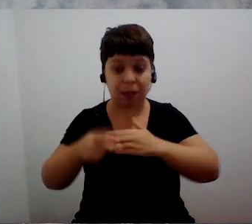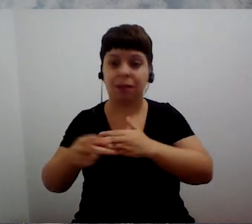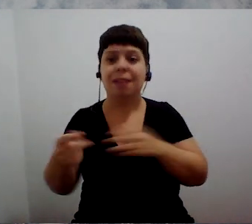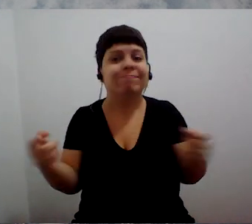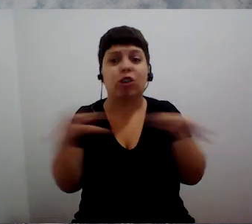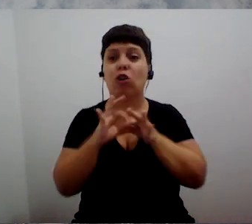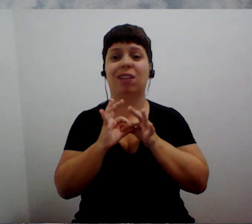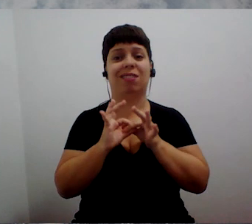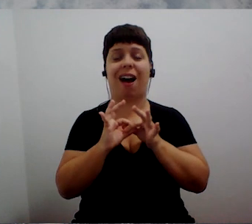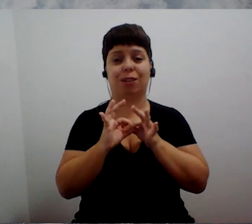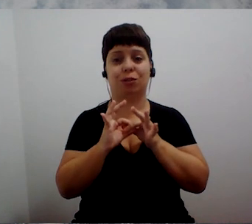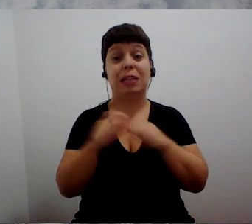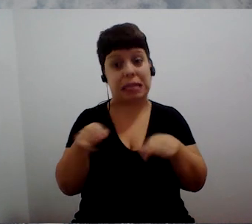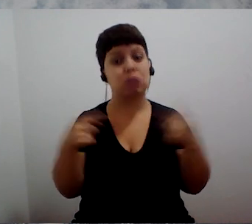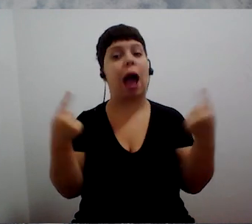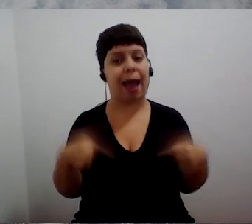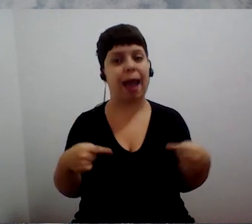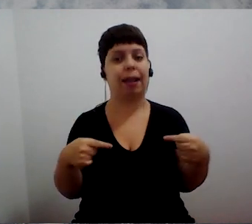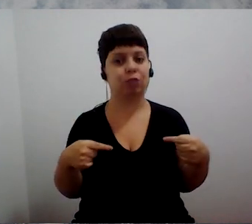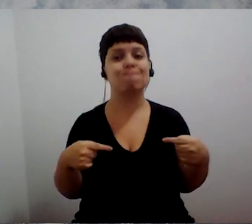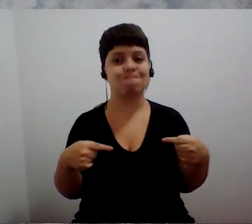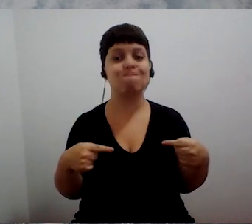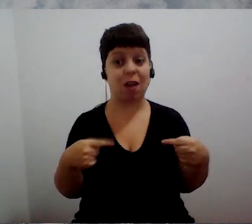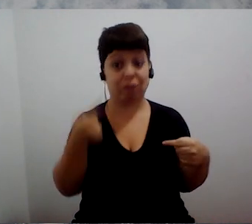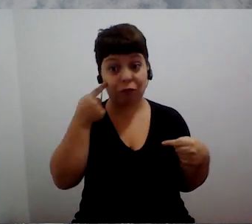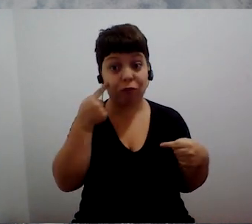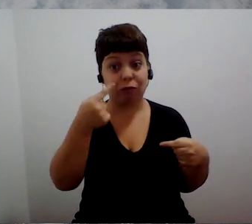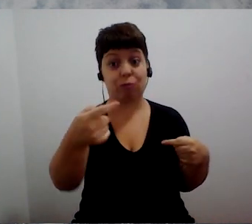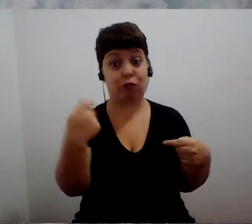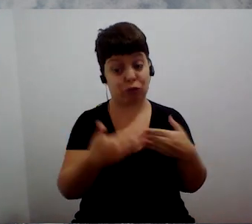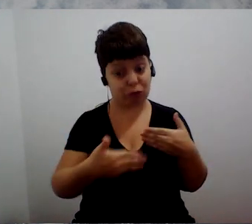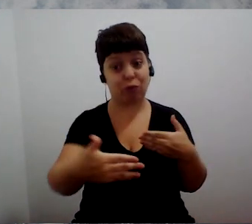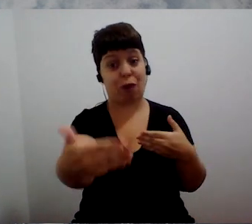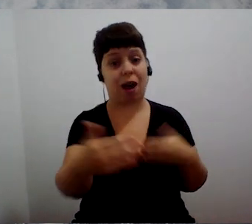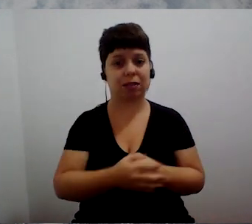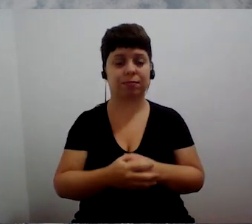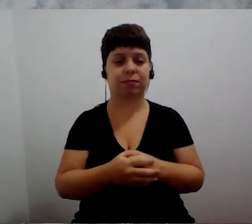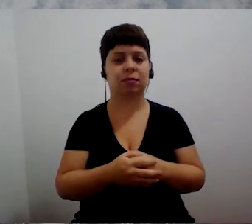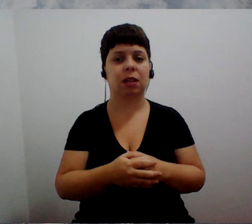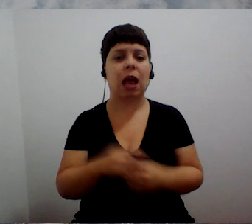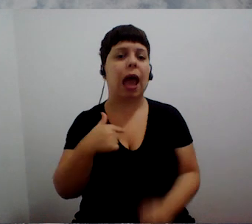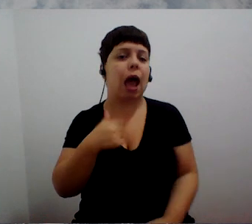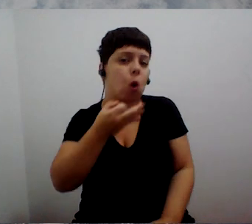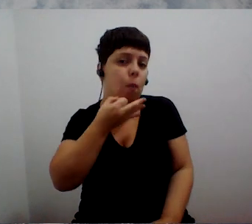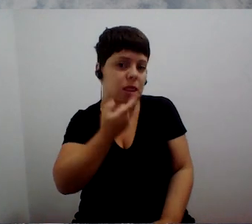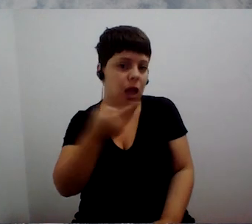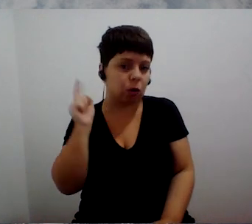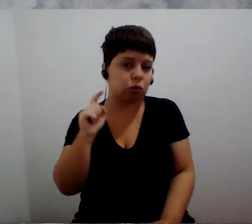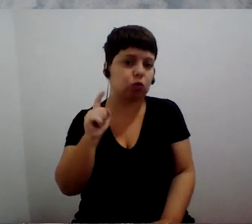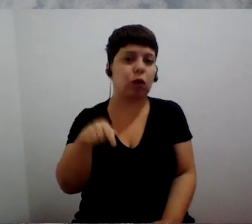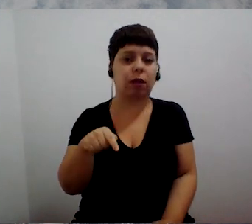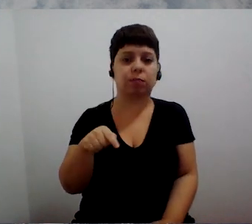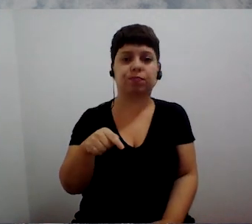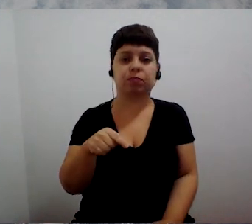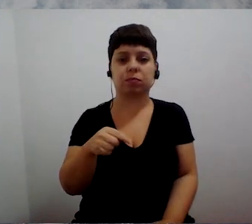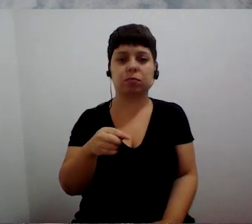ocean. That's a big challenge ahead, I would say. And one last comment I would make, it's in terms of how can